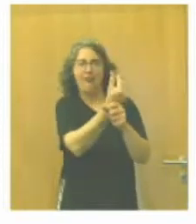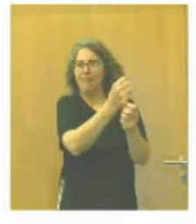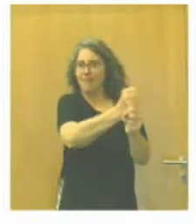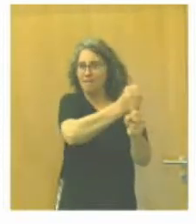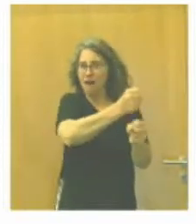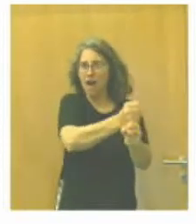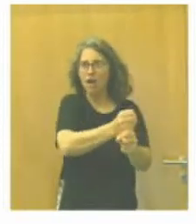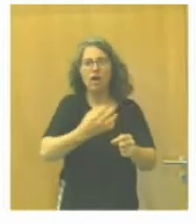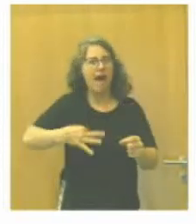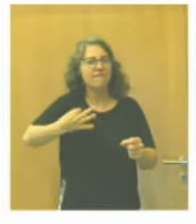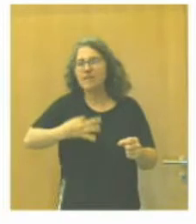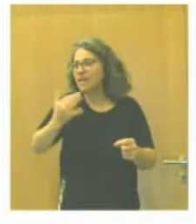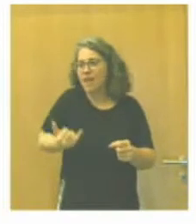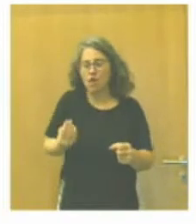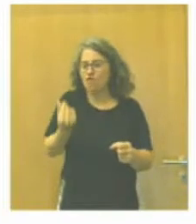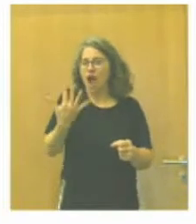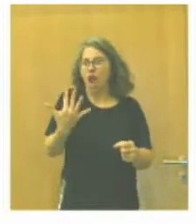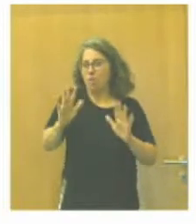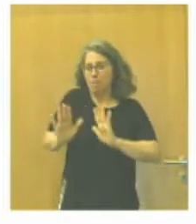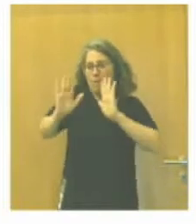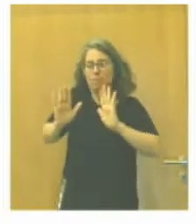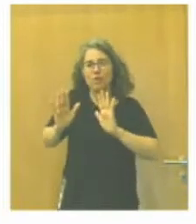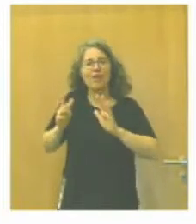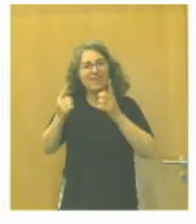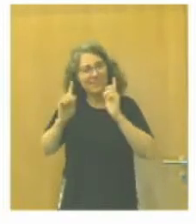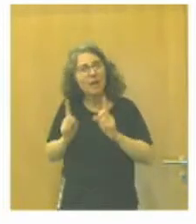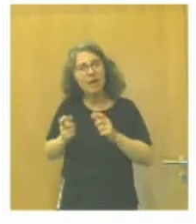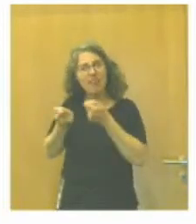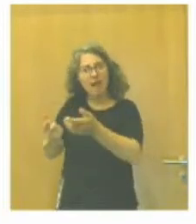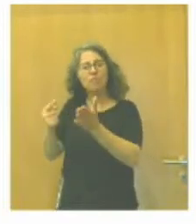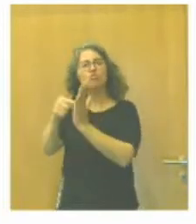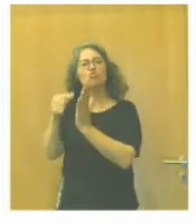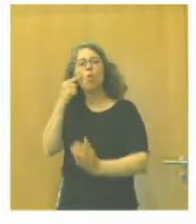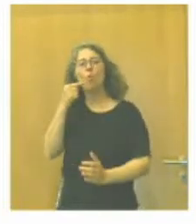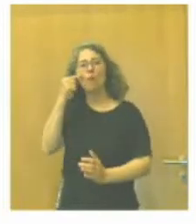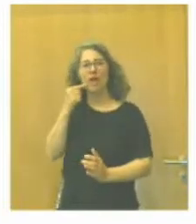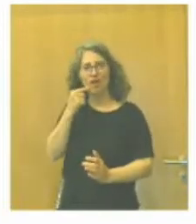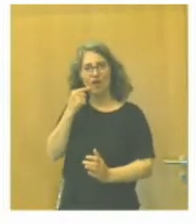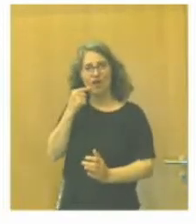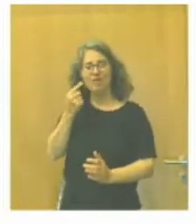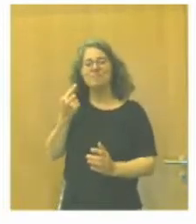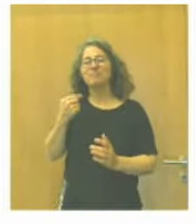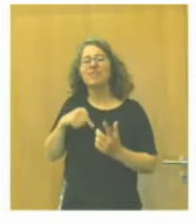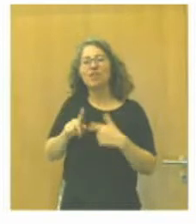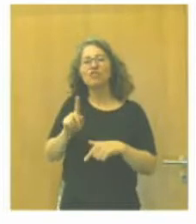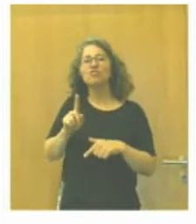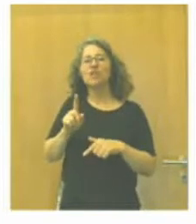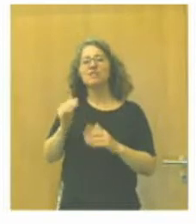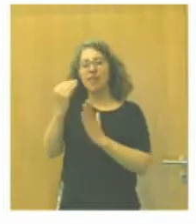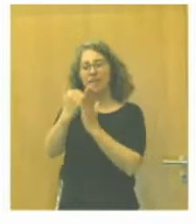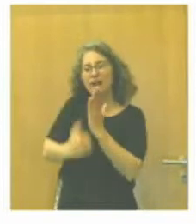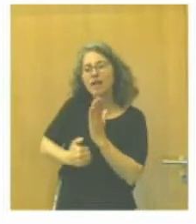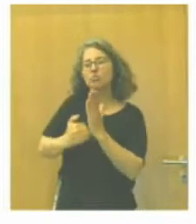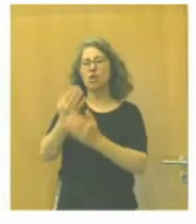we quantify that value. So in terms of the reduction in disability and the reduction in